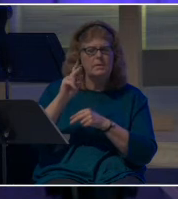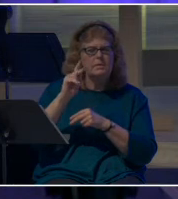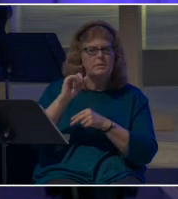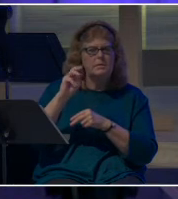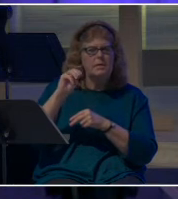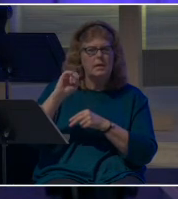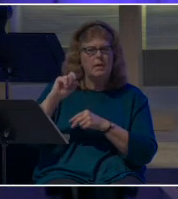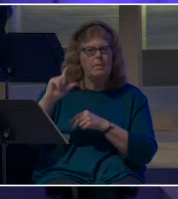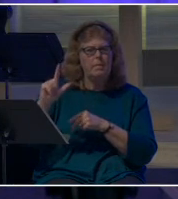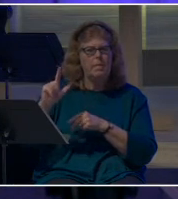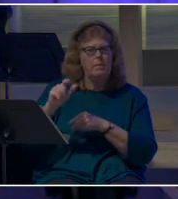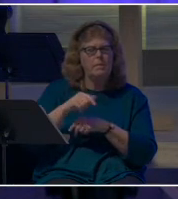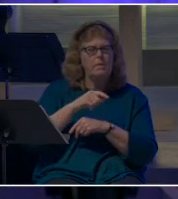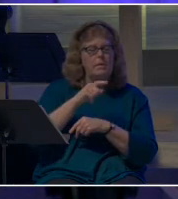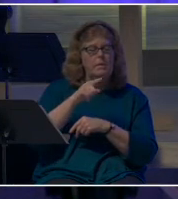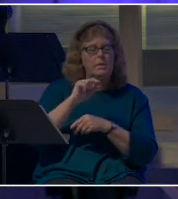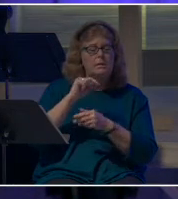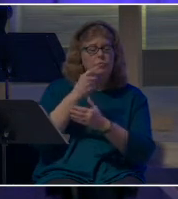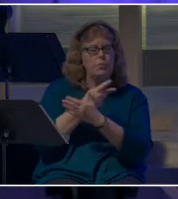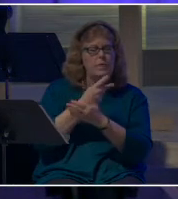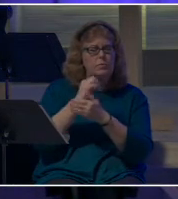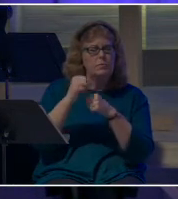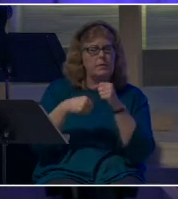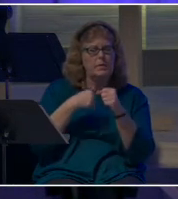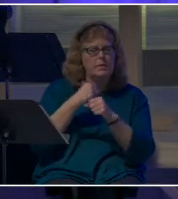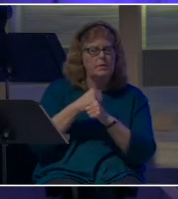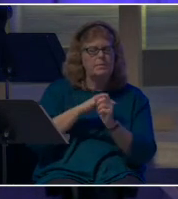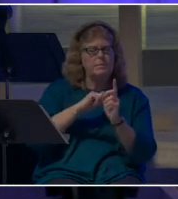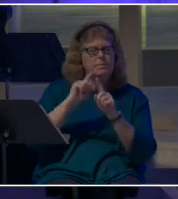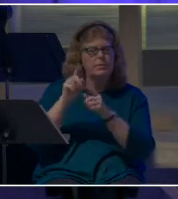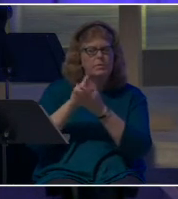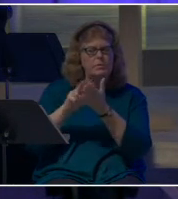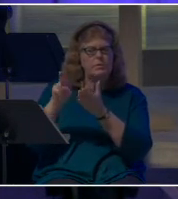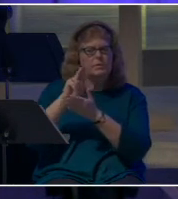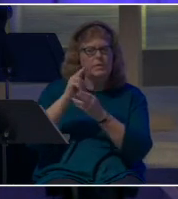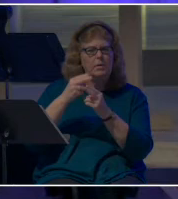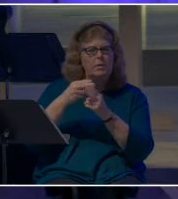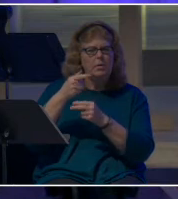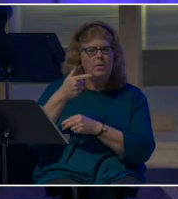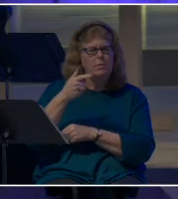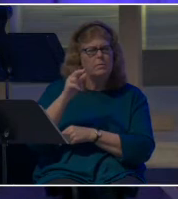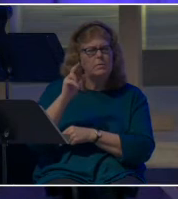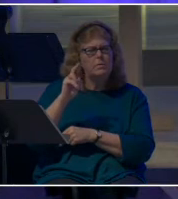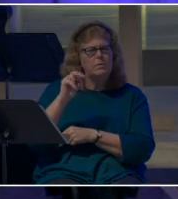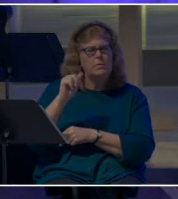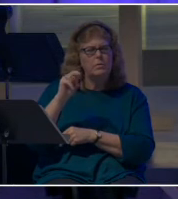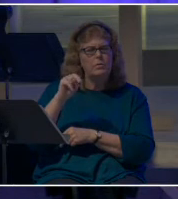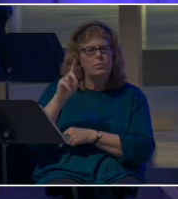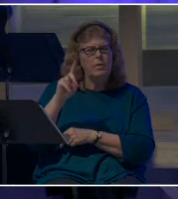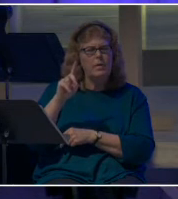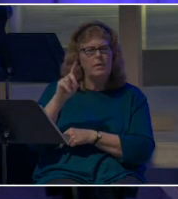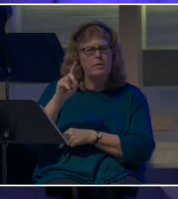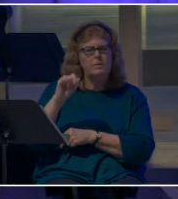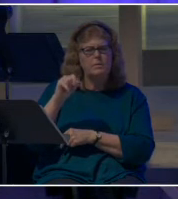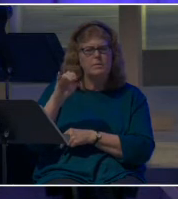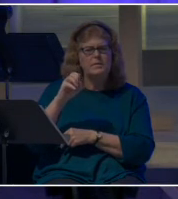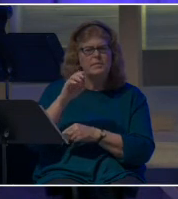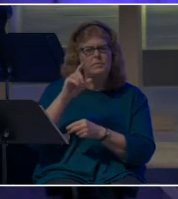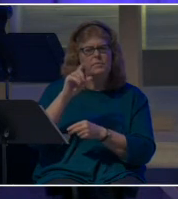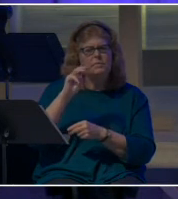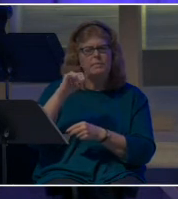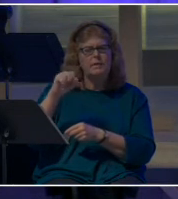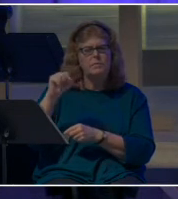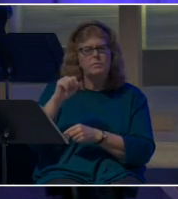In his graduate years, he had gone to a university called Brandeis in Massachusetts, about 20 minutes